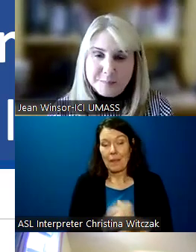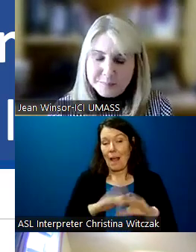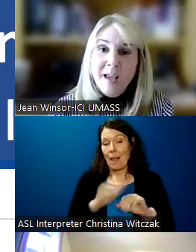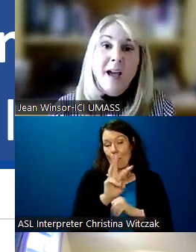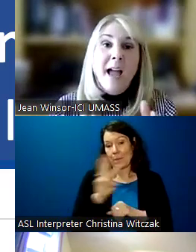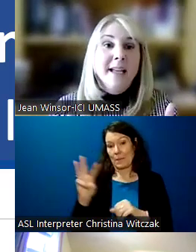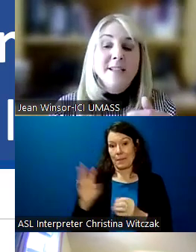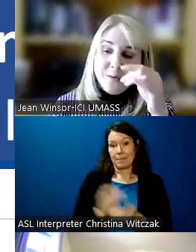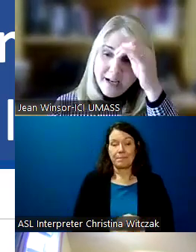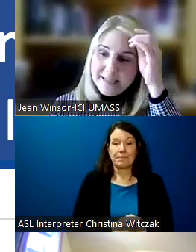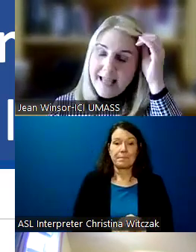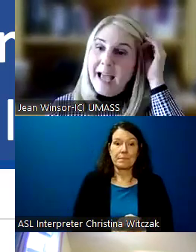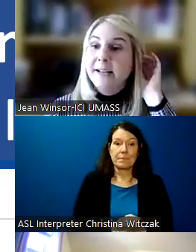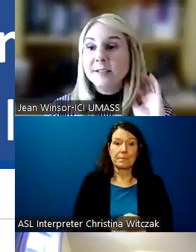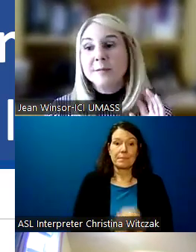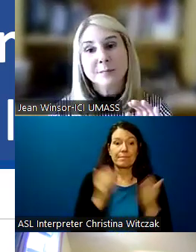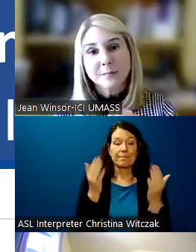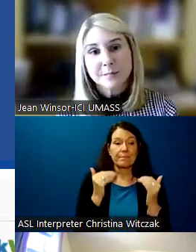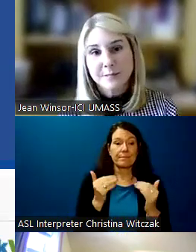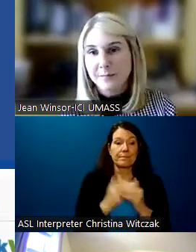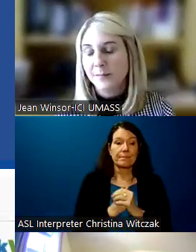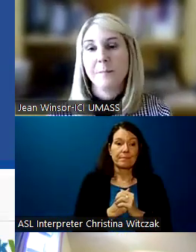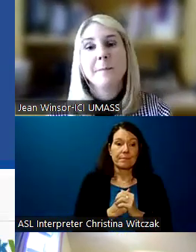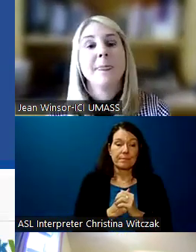website. And so next slide.